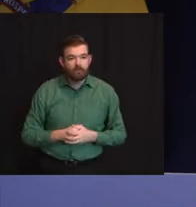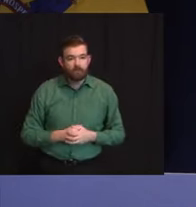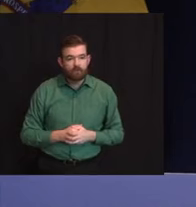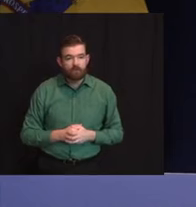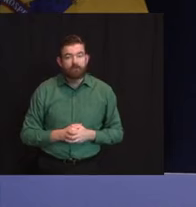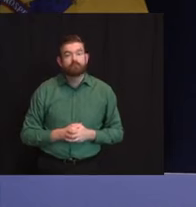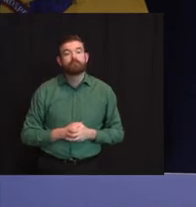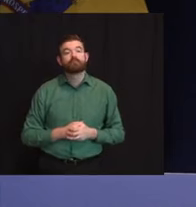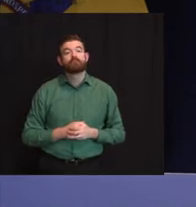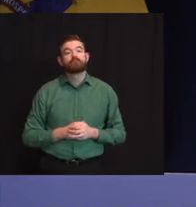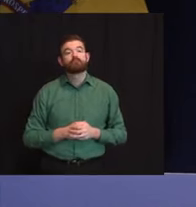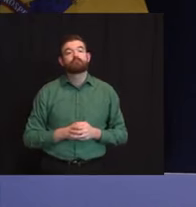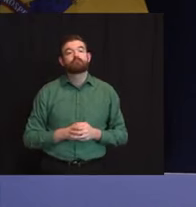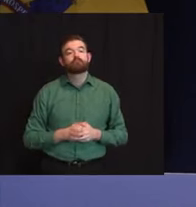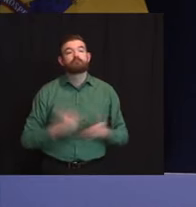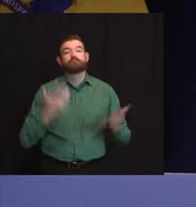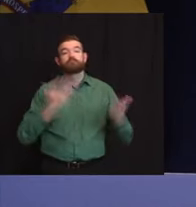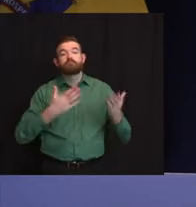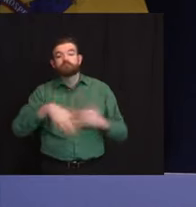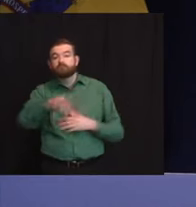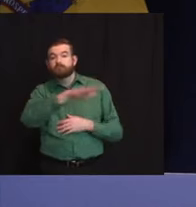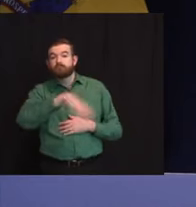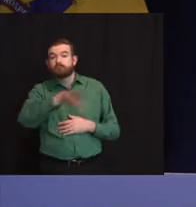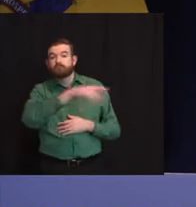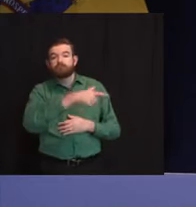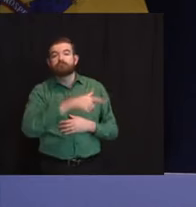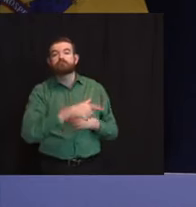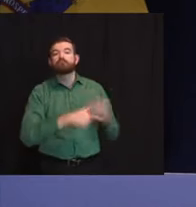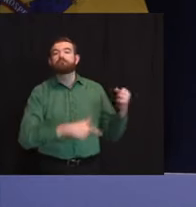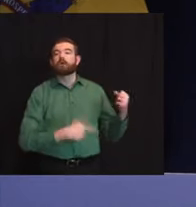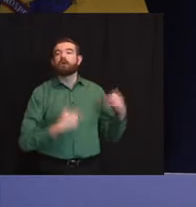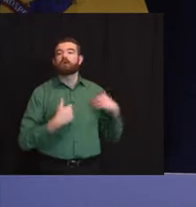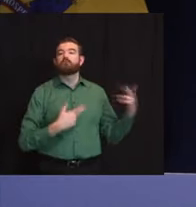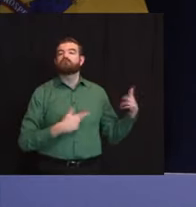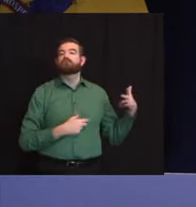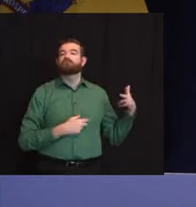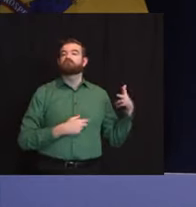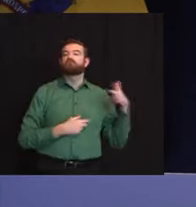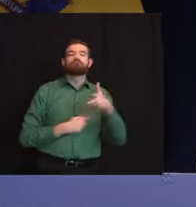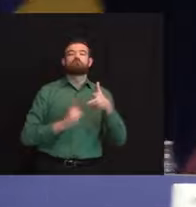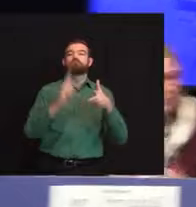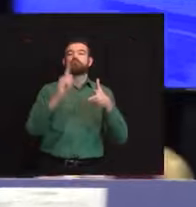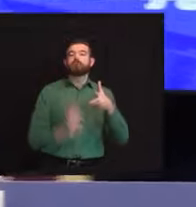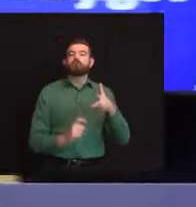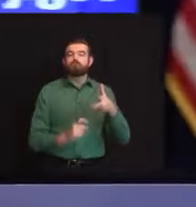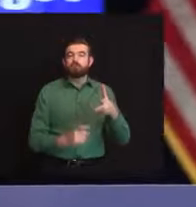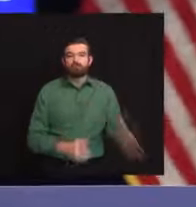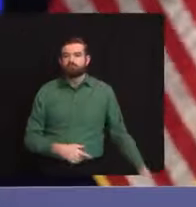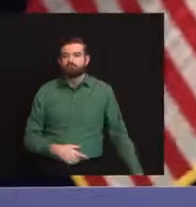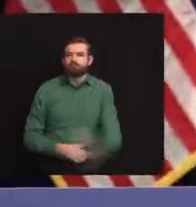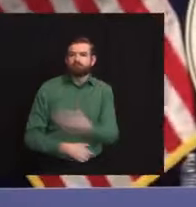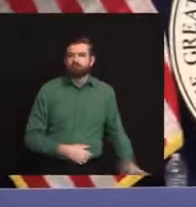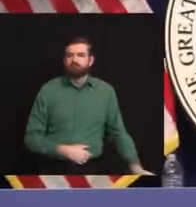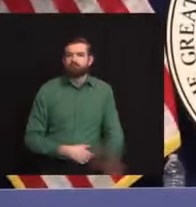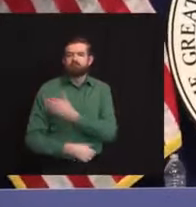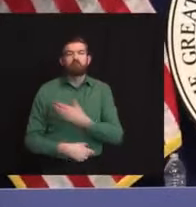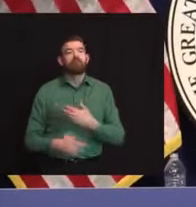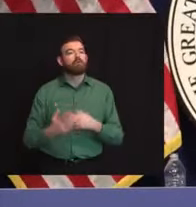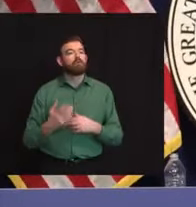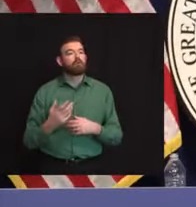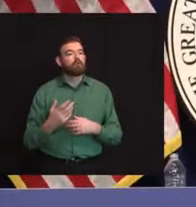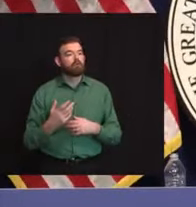do that. And when we put out our testing strategy, you will see that involved. And Good question. the point I